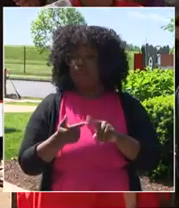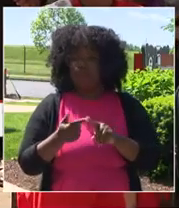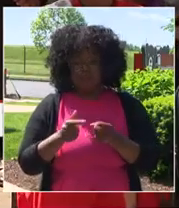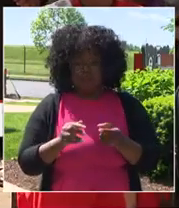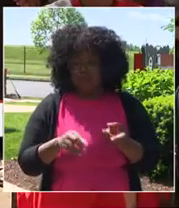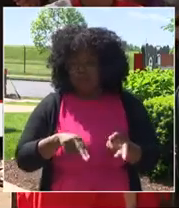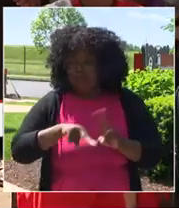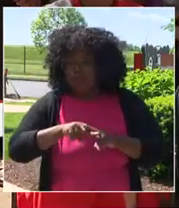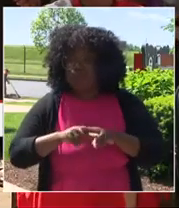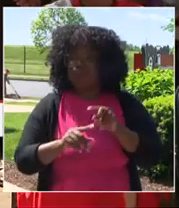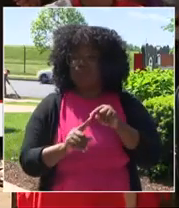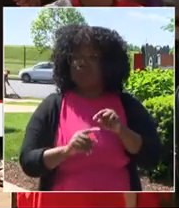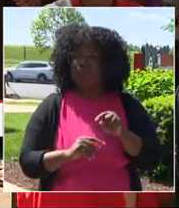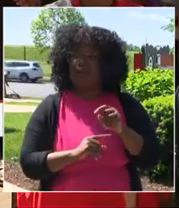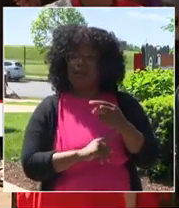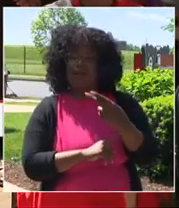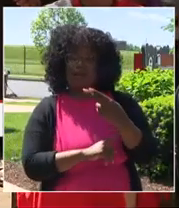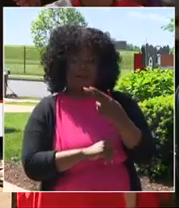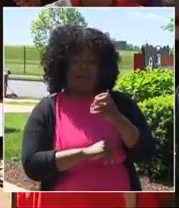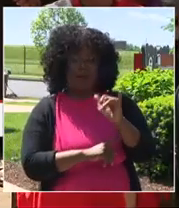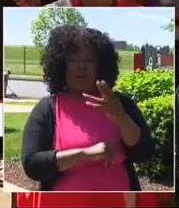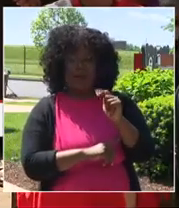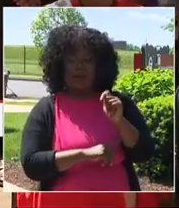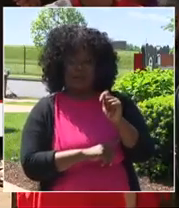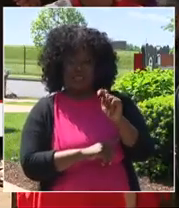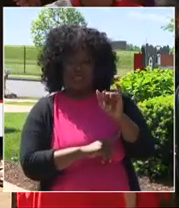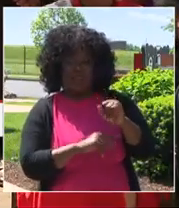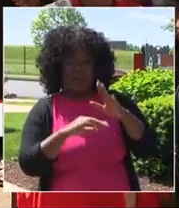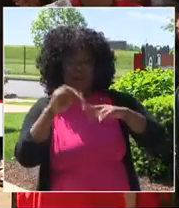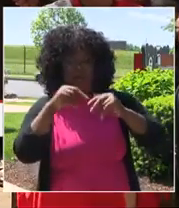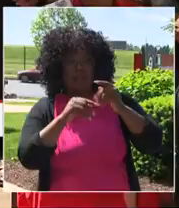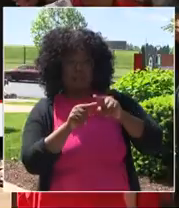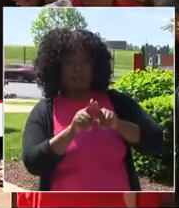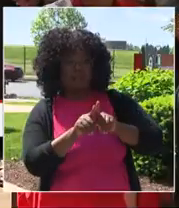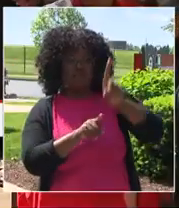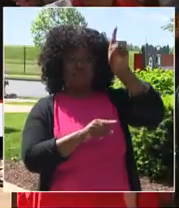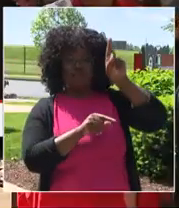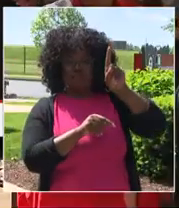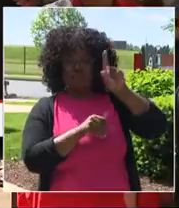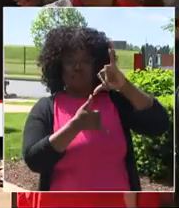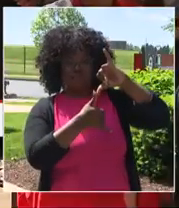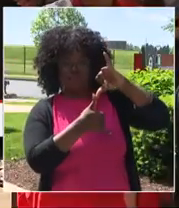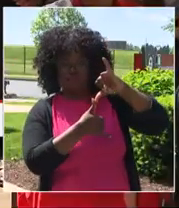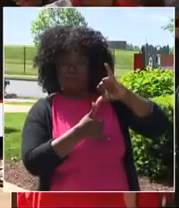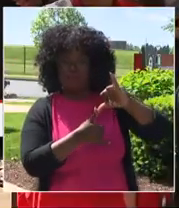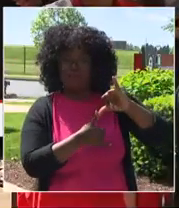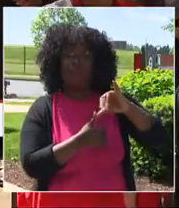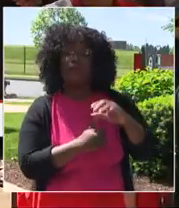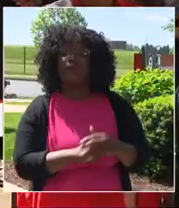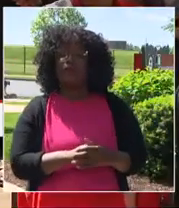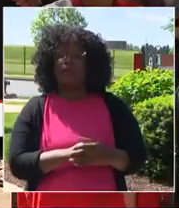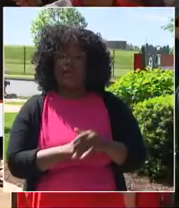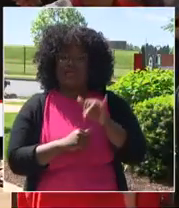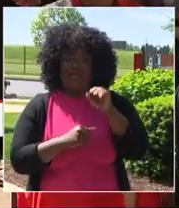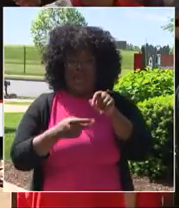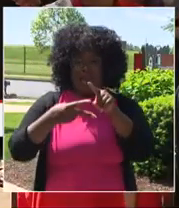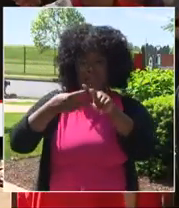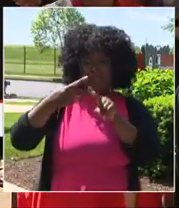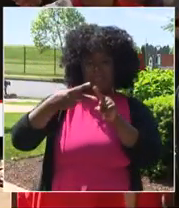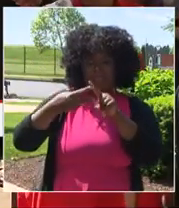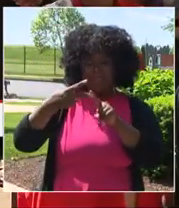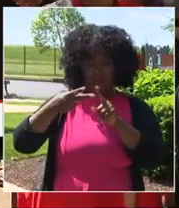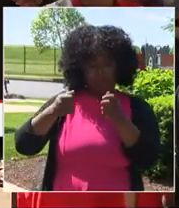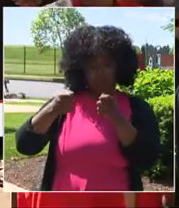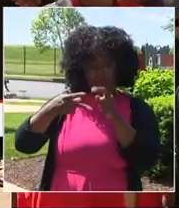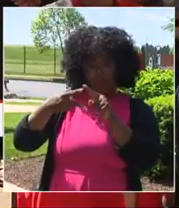or tax workers, we have a delicate balance with our budget. And this, on top of a